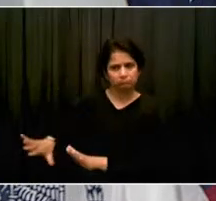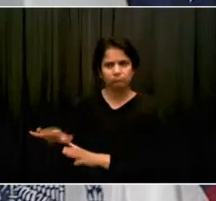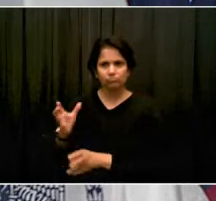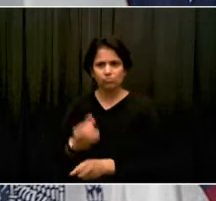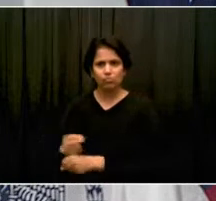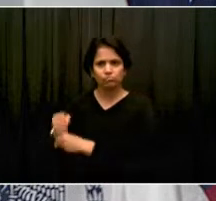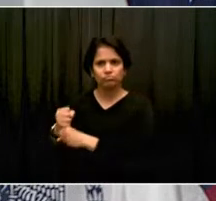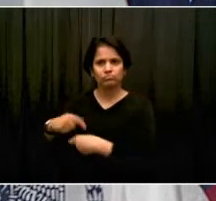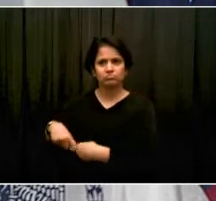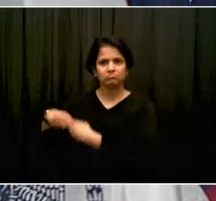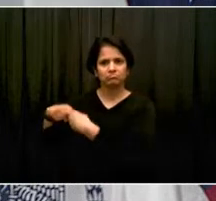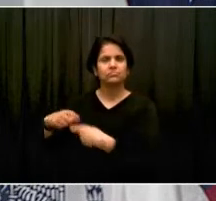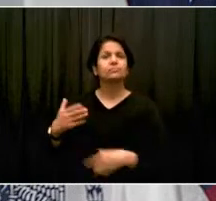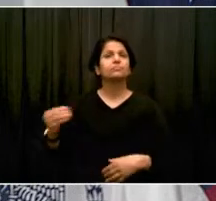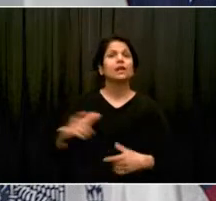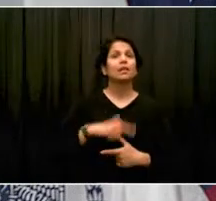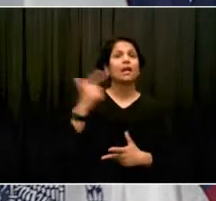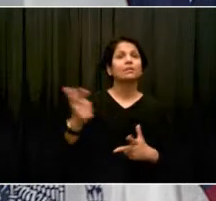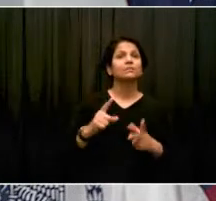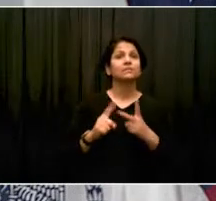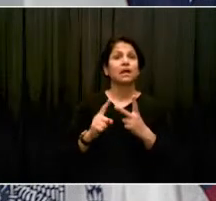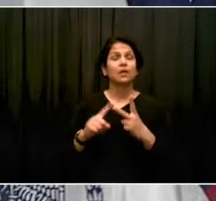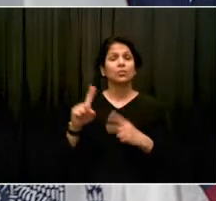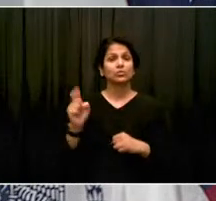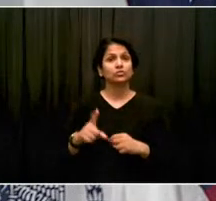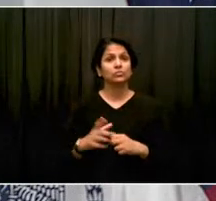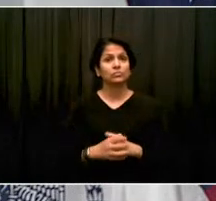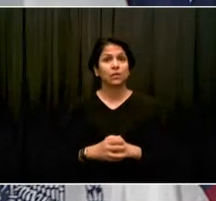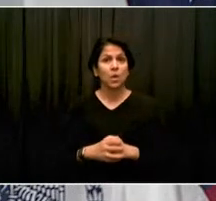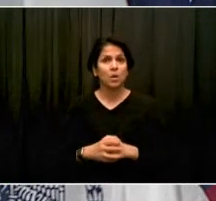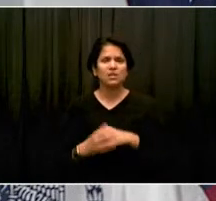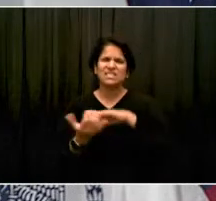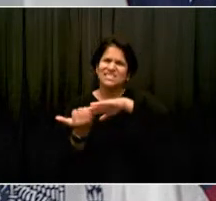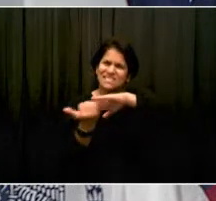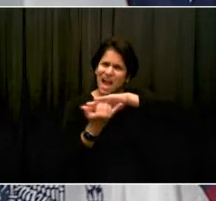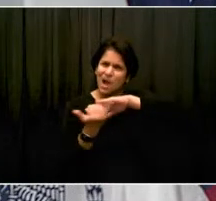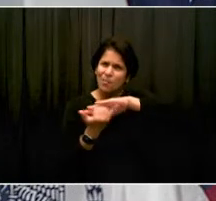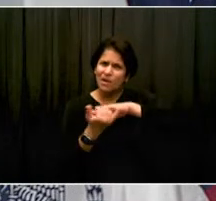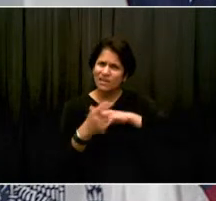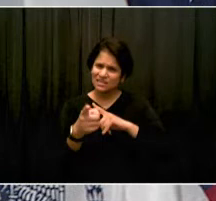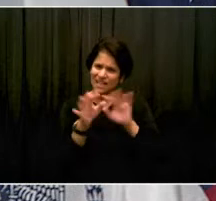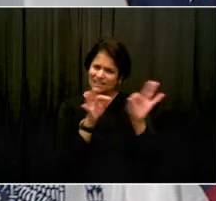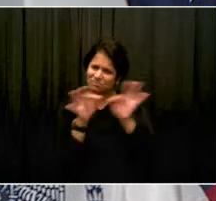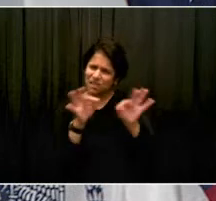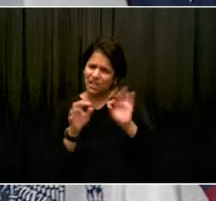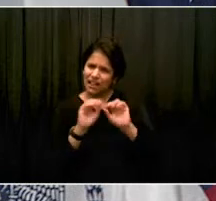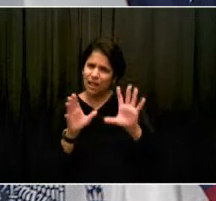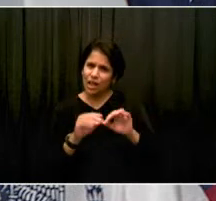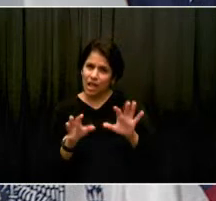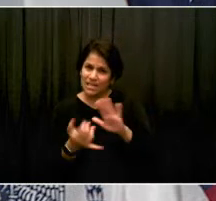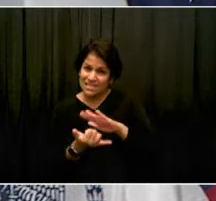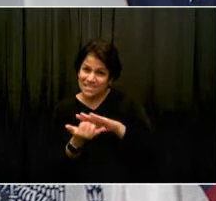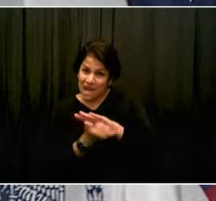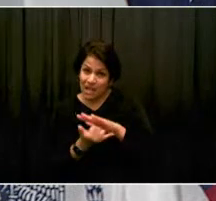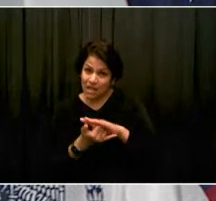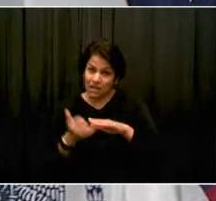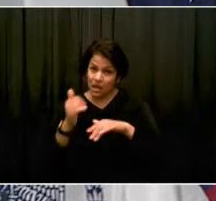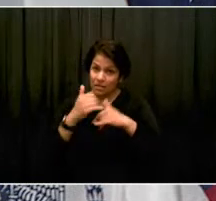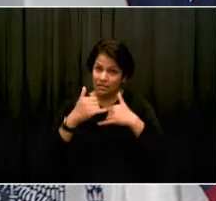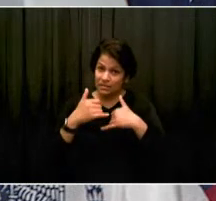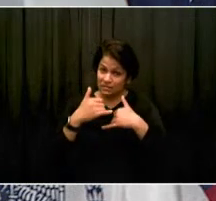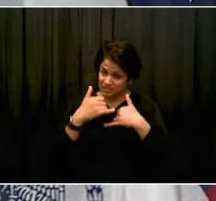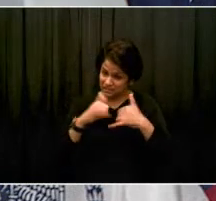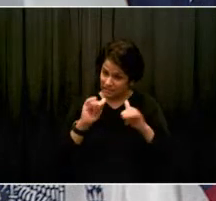Oh, sorry, just on the subway closure again, whether you need the subway to come back. And then can I also get you to weigh in on